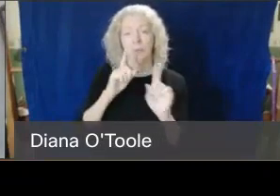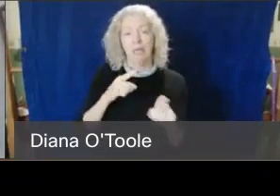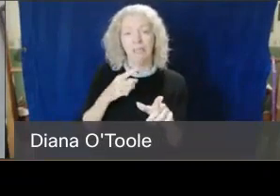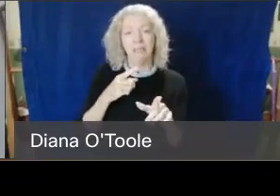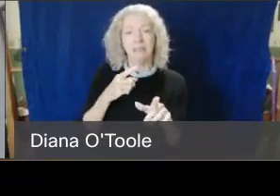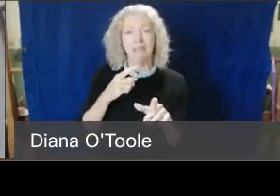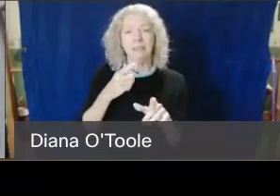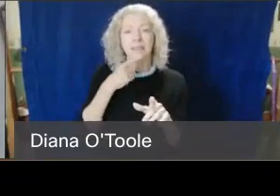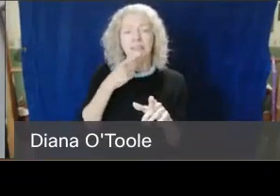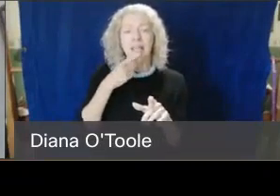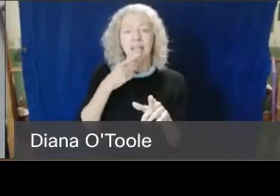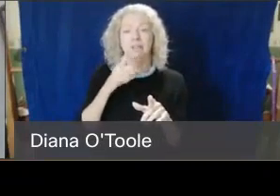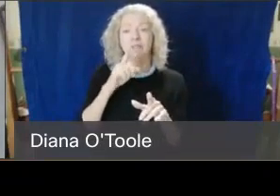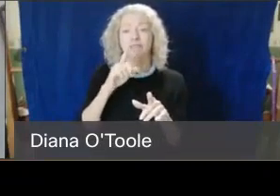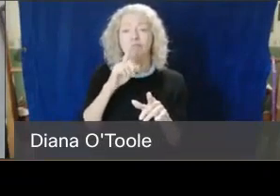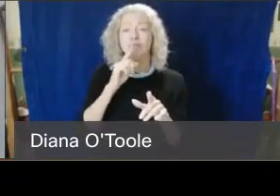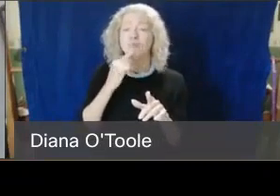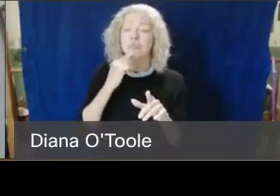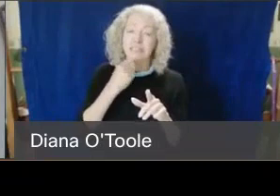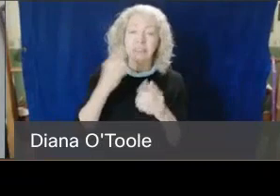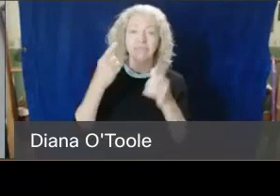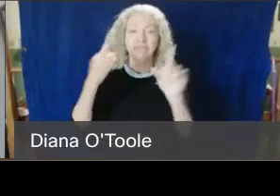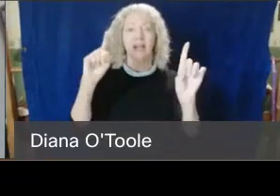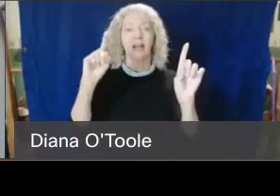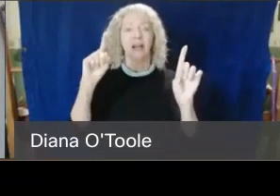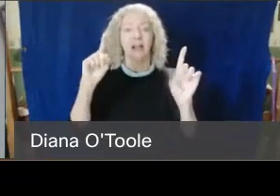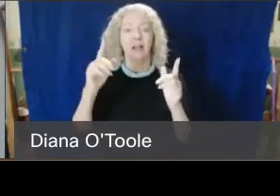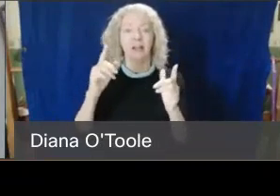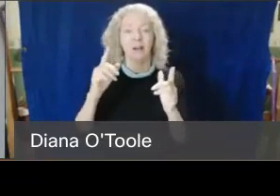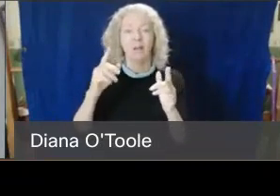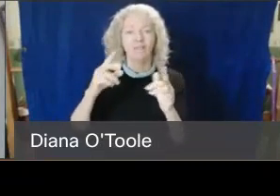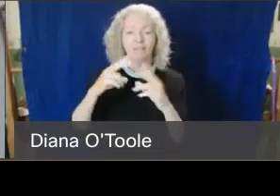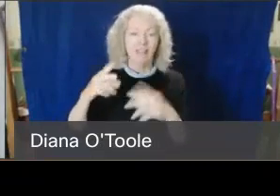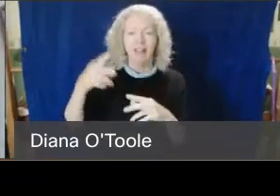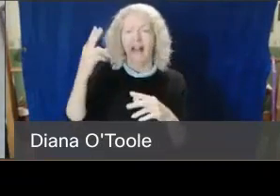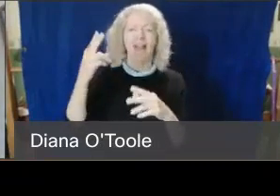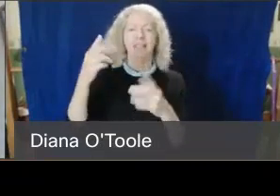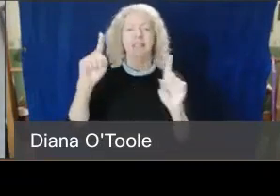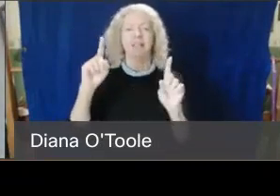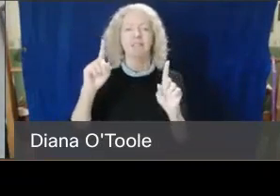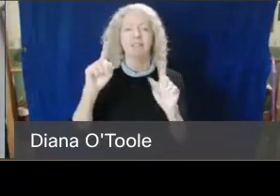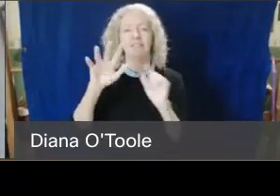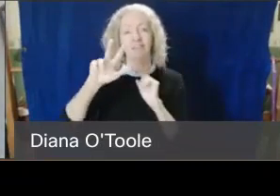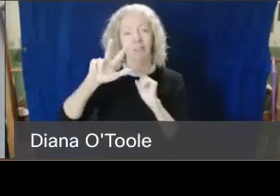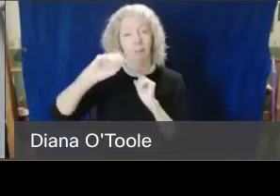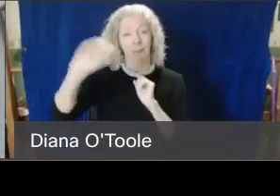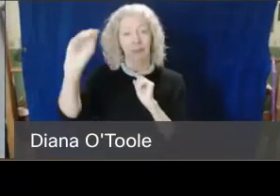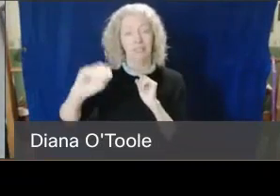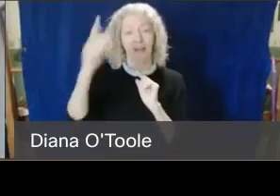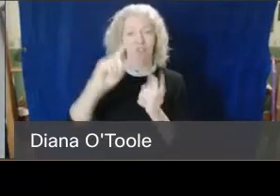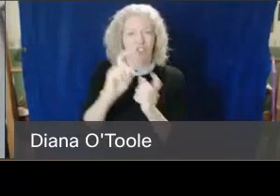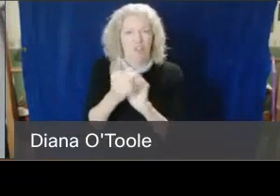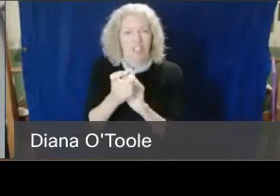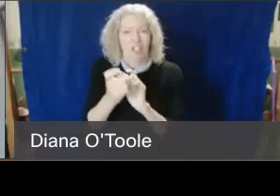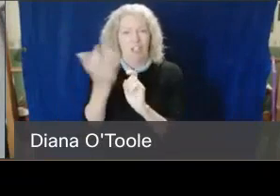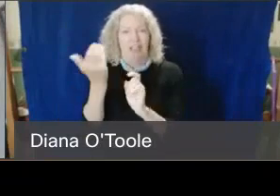successful or very highly successful in doing the transition in spring semester to online learning. Only 8%